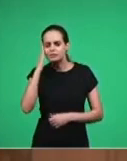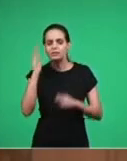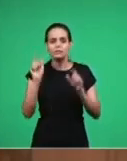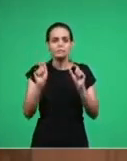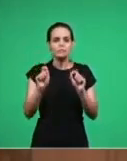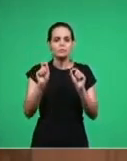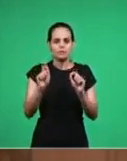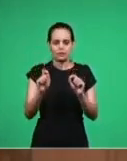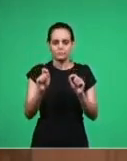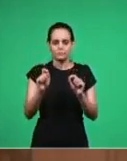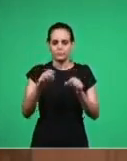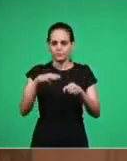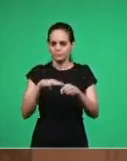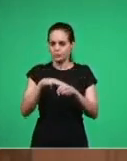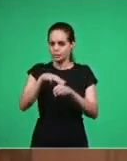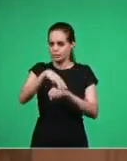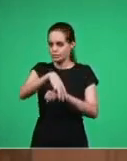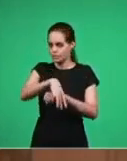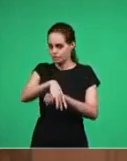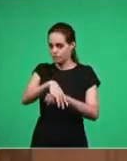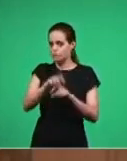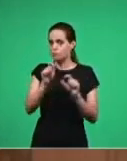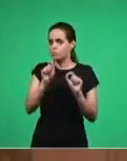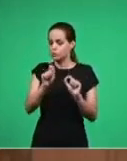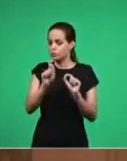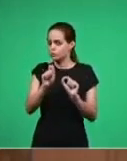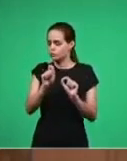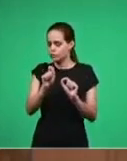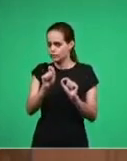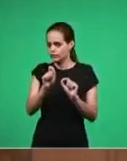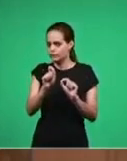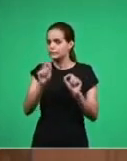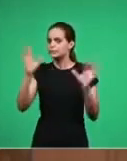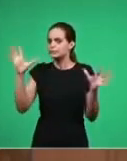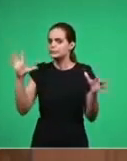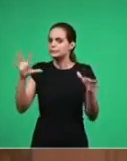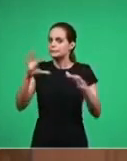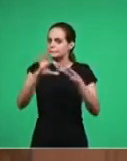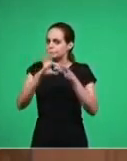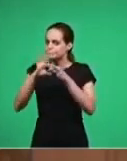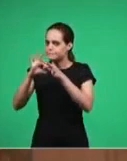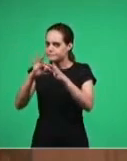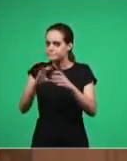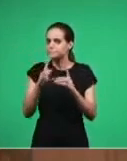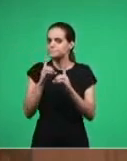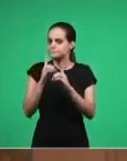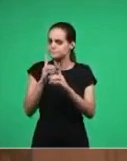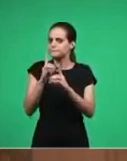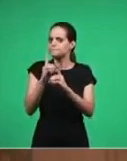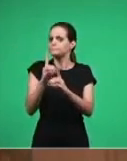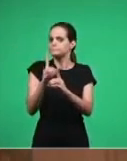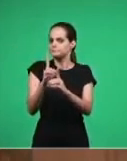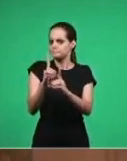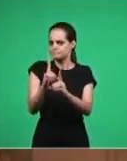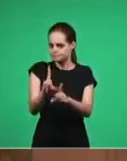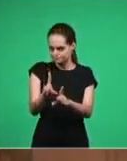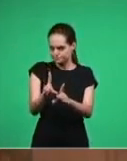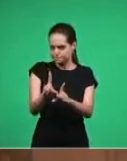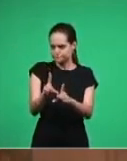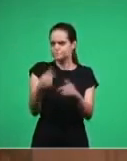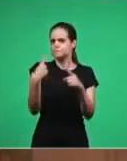better. And today, it's very important to understand that the ministry has to be very well integrated